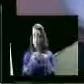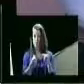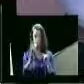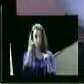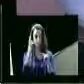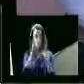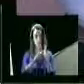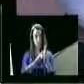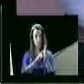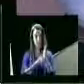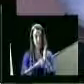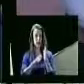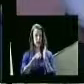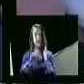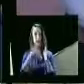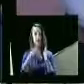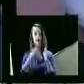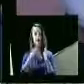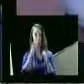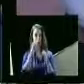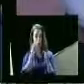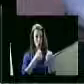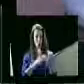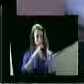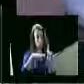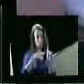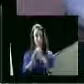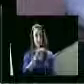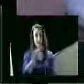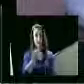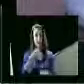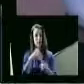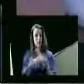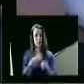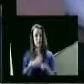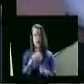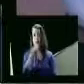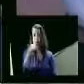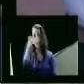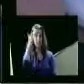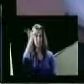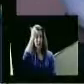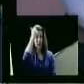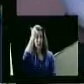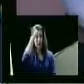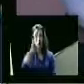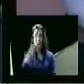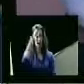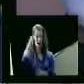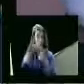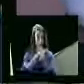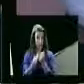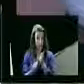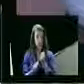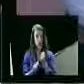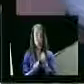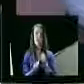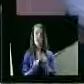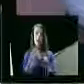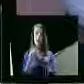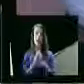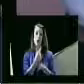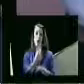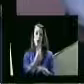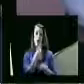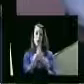language, leading to spelling and writing problems. It is not caused by low intelligence or brain damage. Dyslexia affects 1 in 5